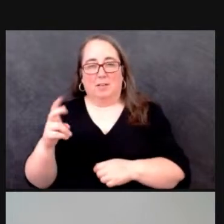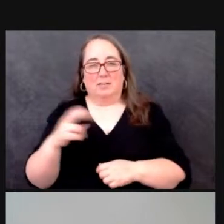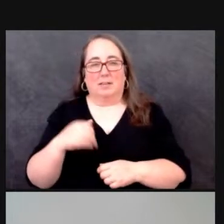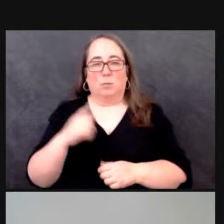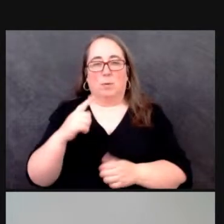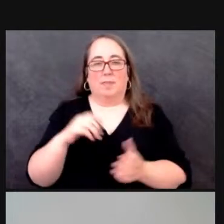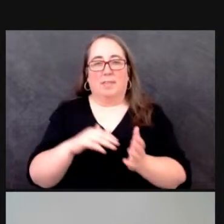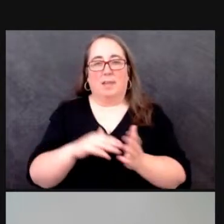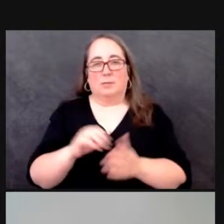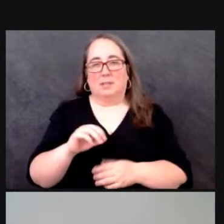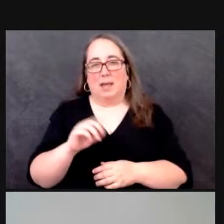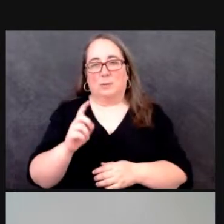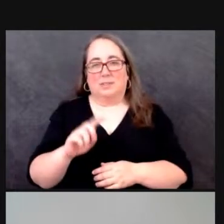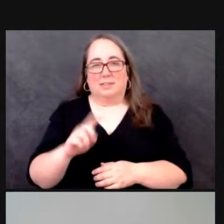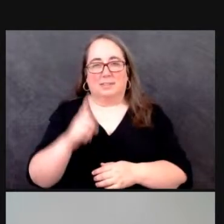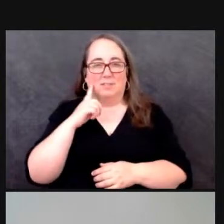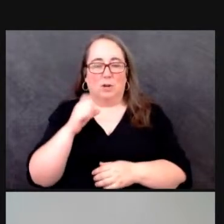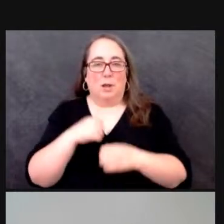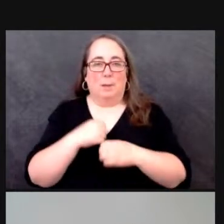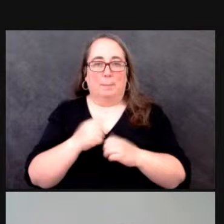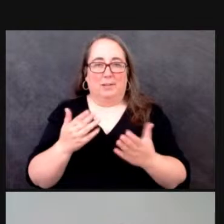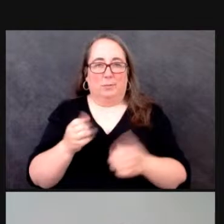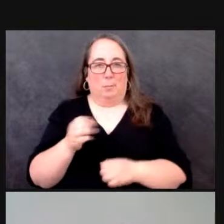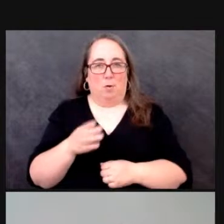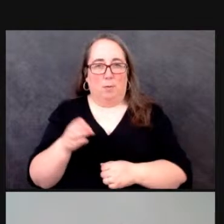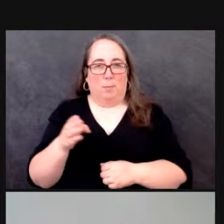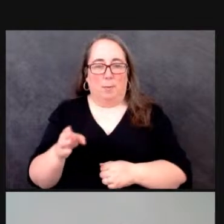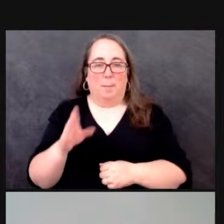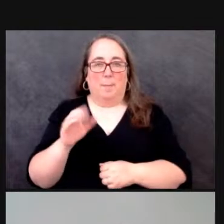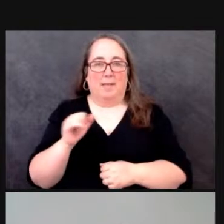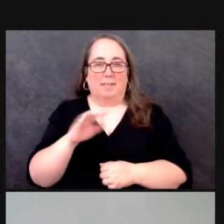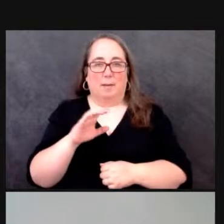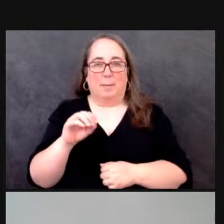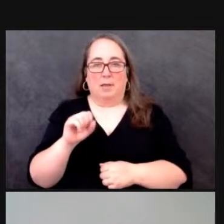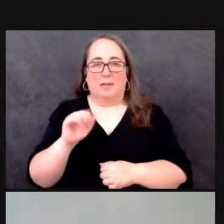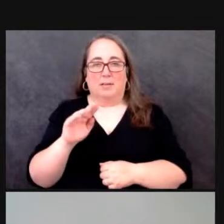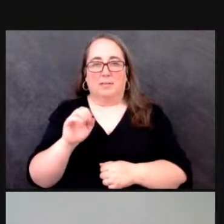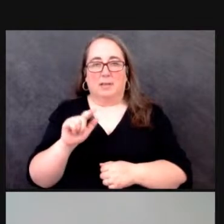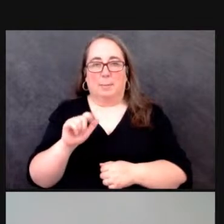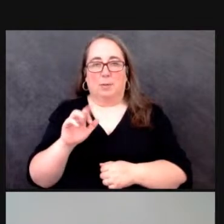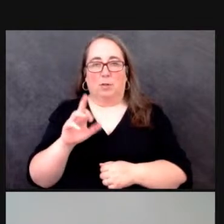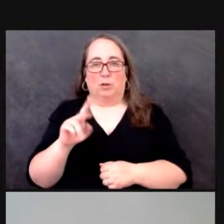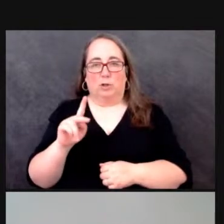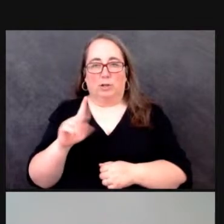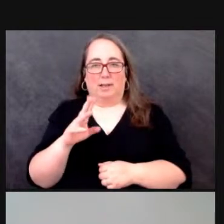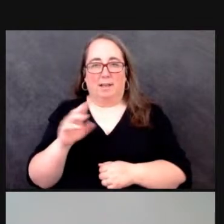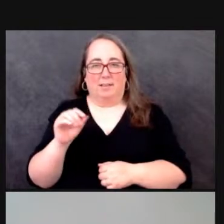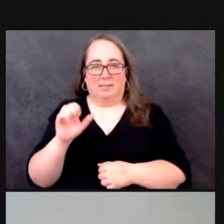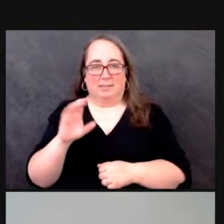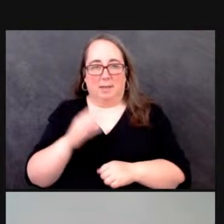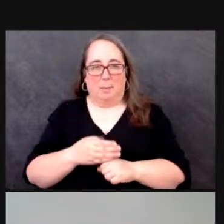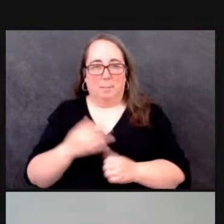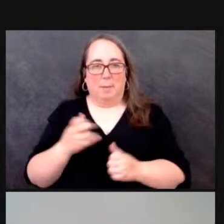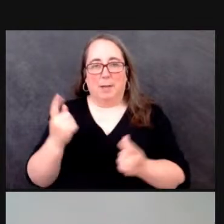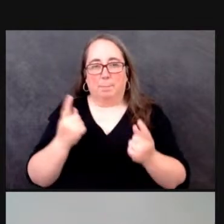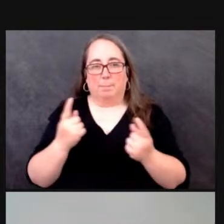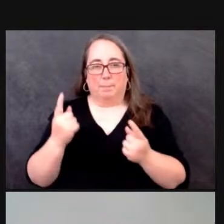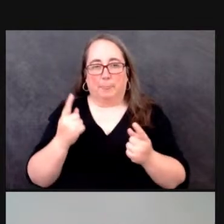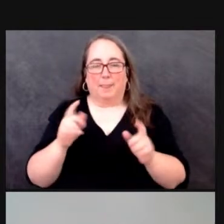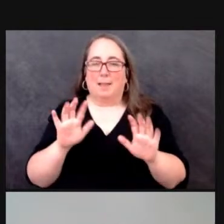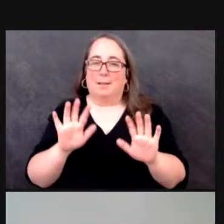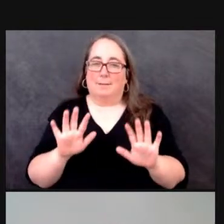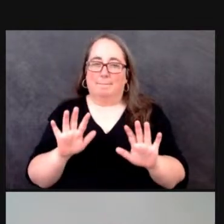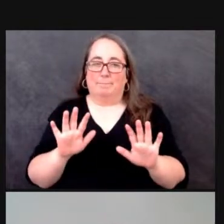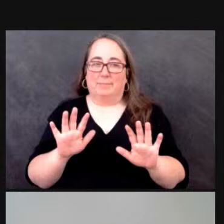ounces of silver and was made in Baltimore by the famed firm of Samuel Kirk and Sons. You might be thinking, Wait,